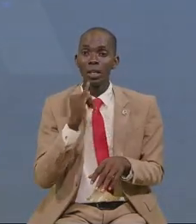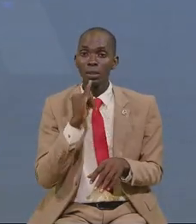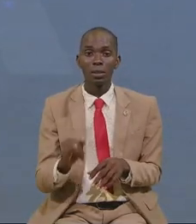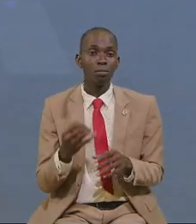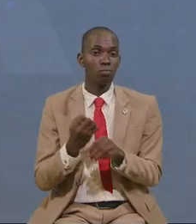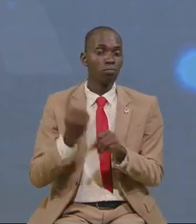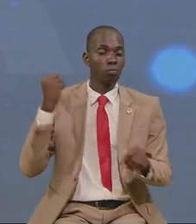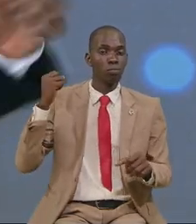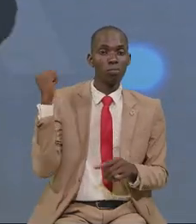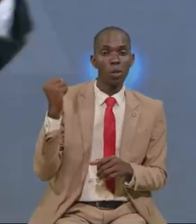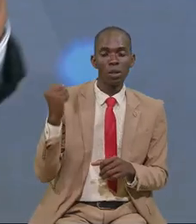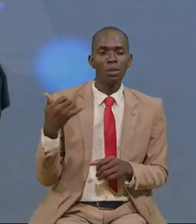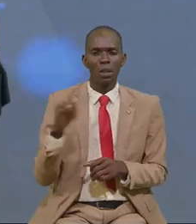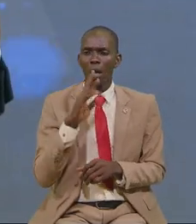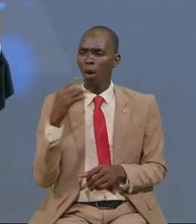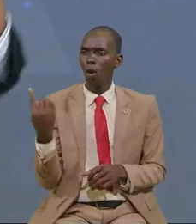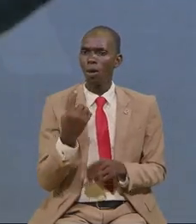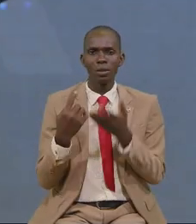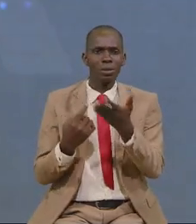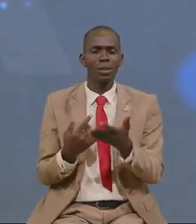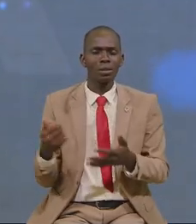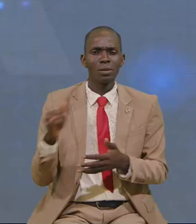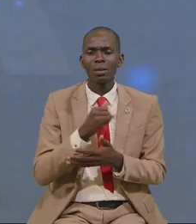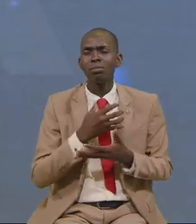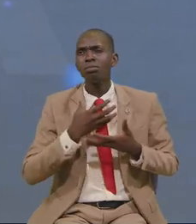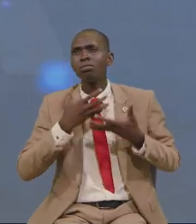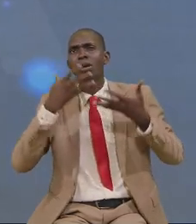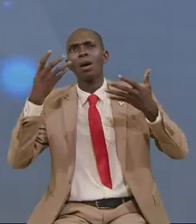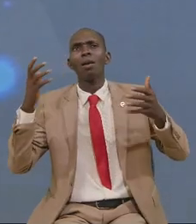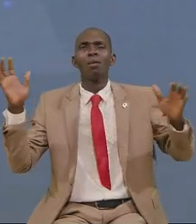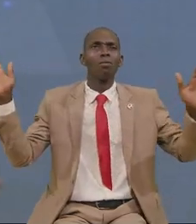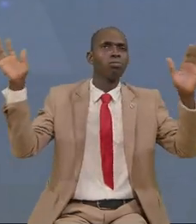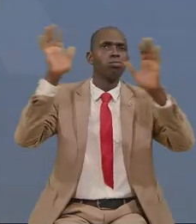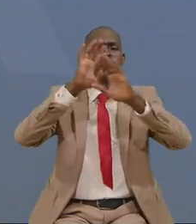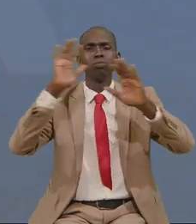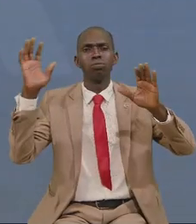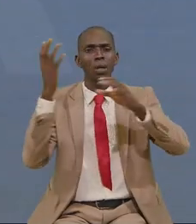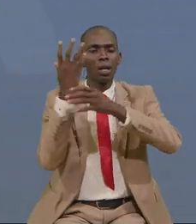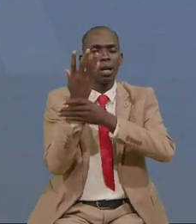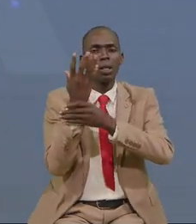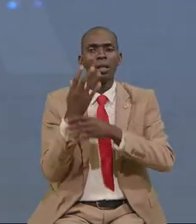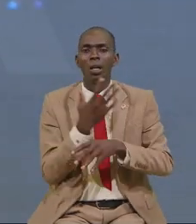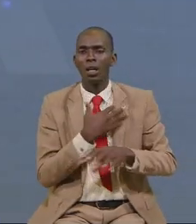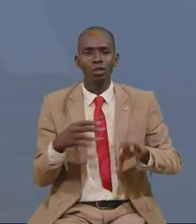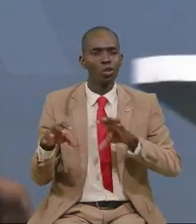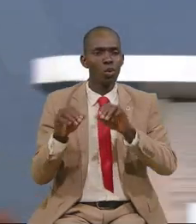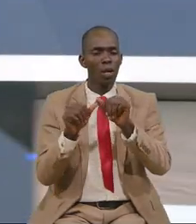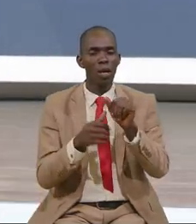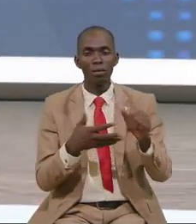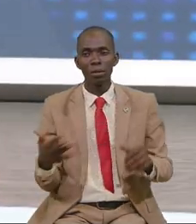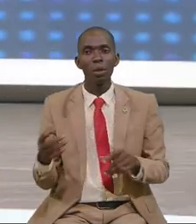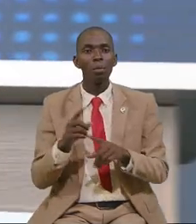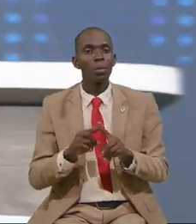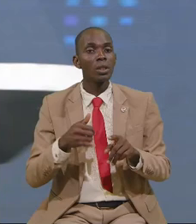are there, they shout, they wave their hands, and they do everything, but they still go